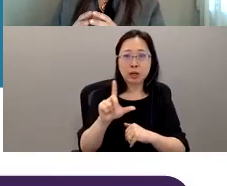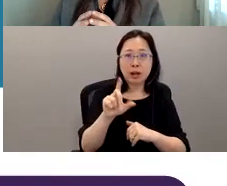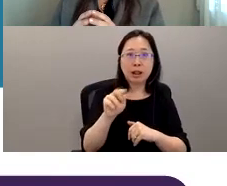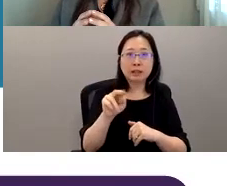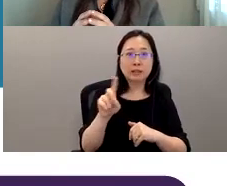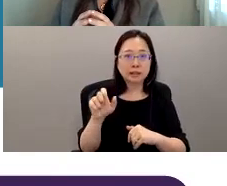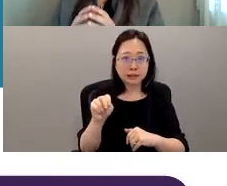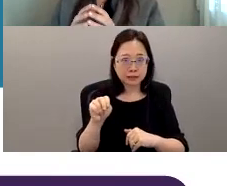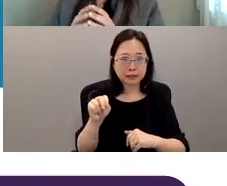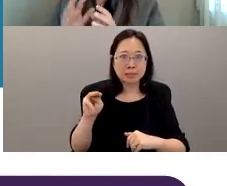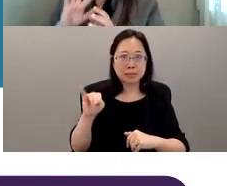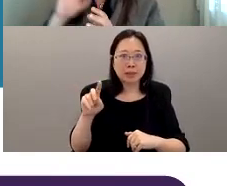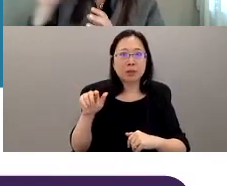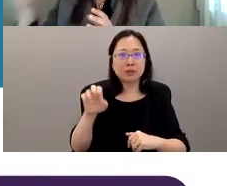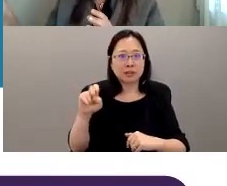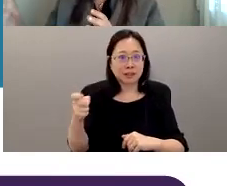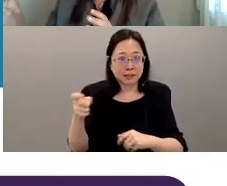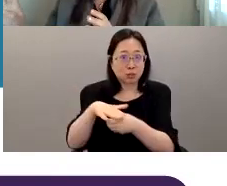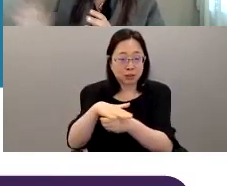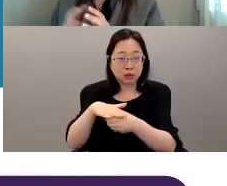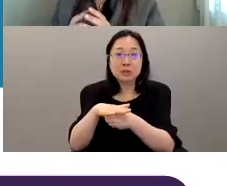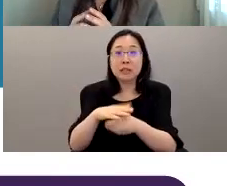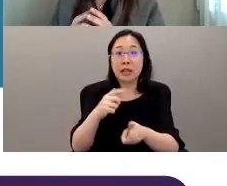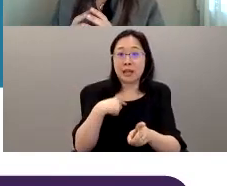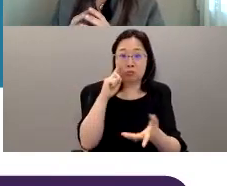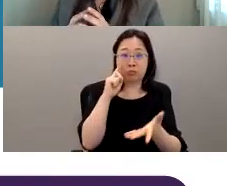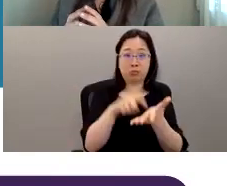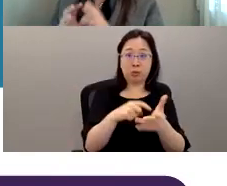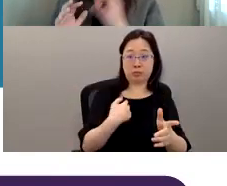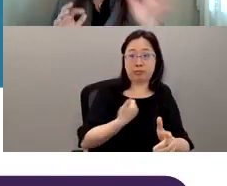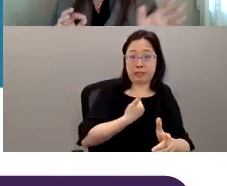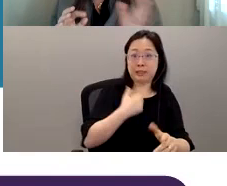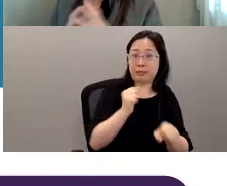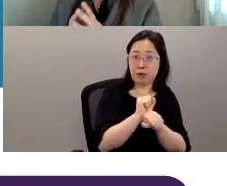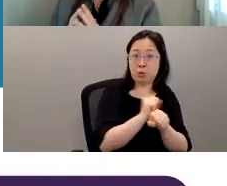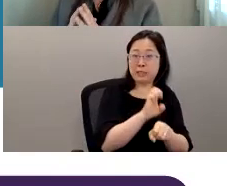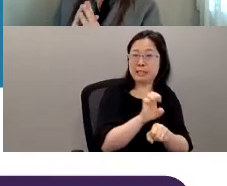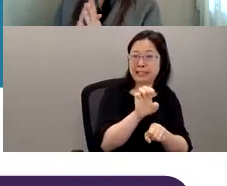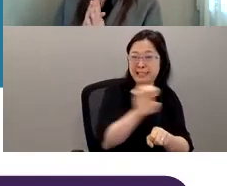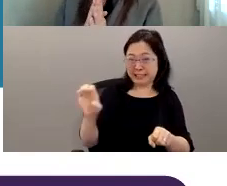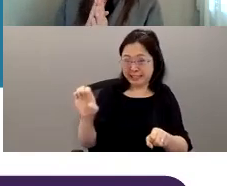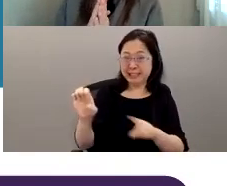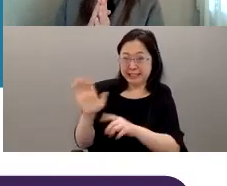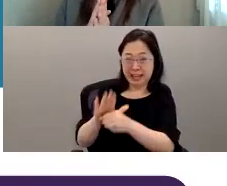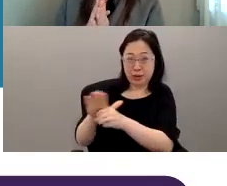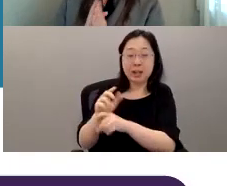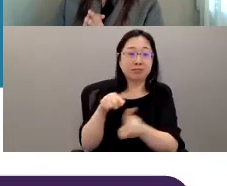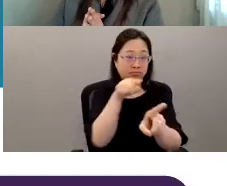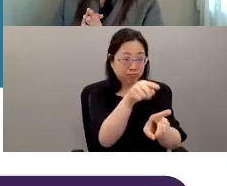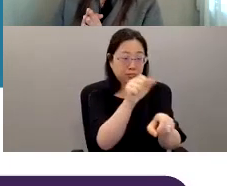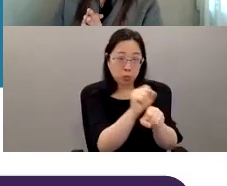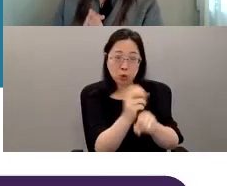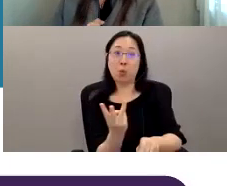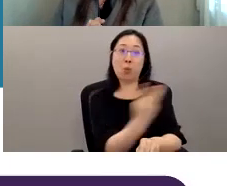my hesitancy that I work on the East region of Ontario. So this is our West region. And she's